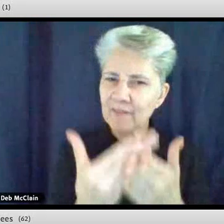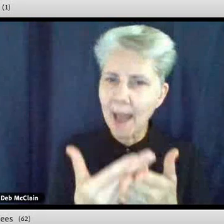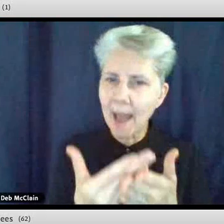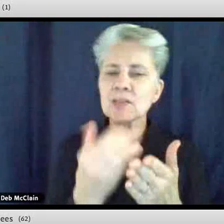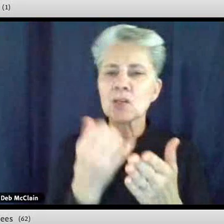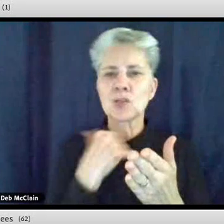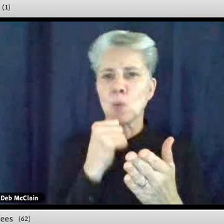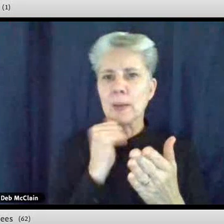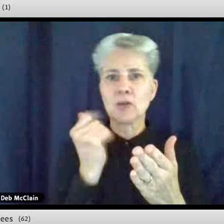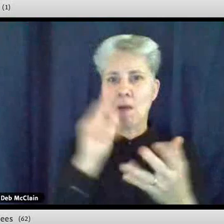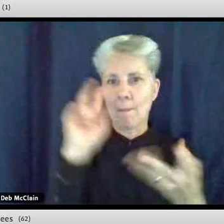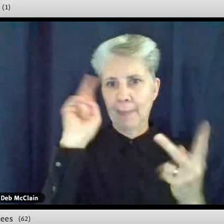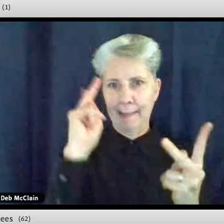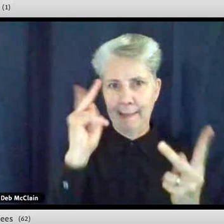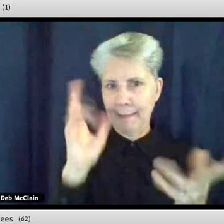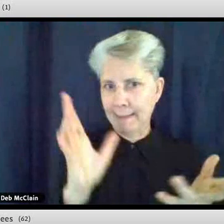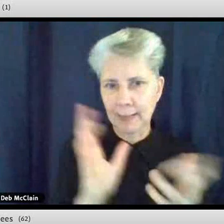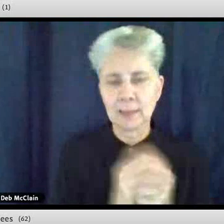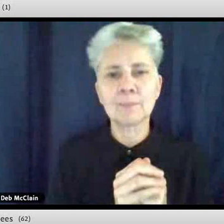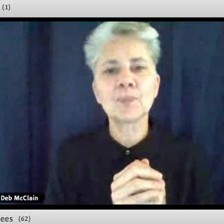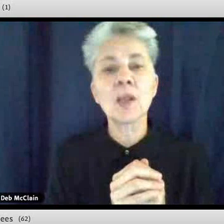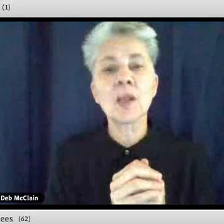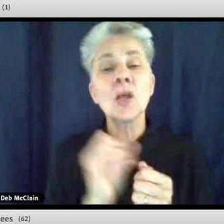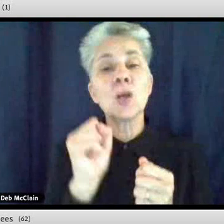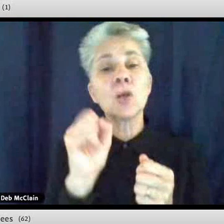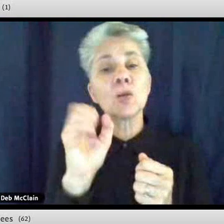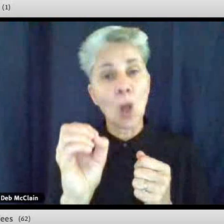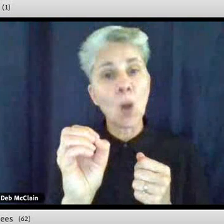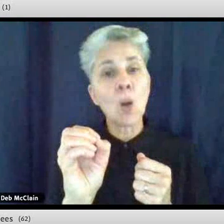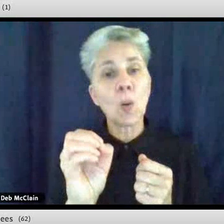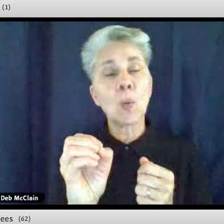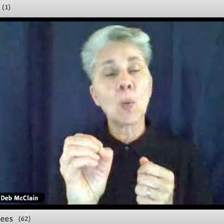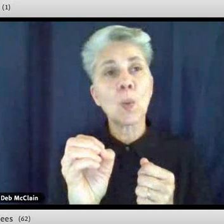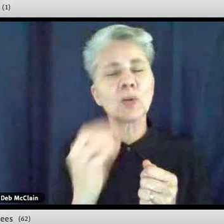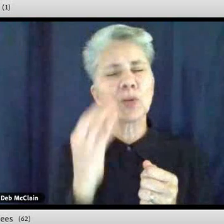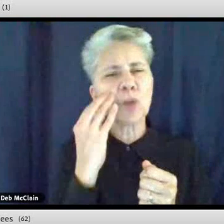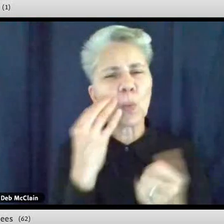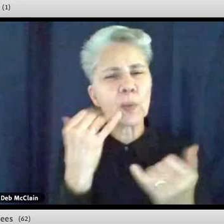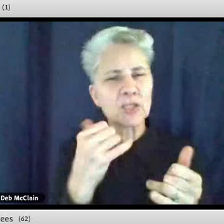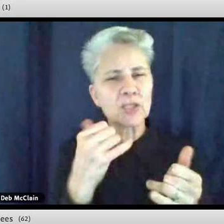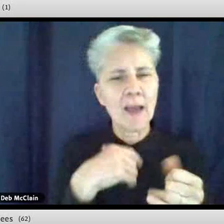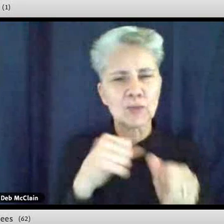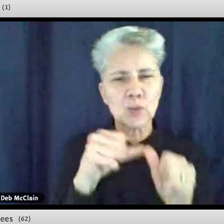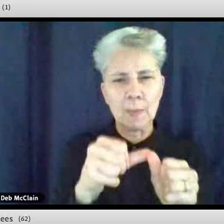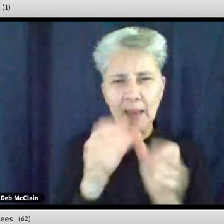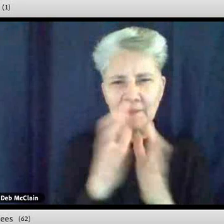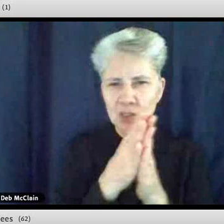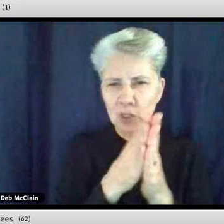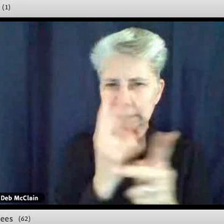at all, but I'm just trying to figure out a way to share the facts so we don't all panic.